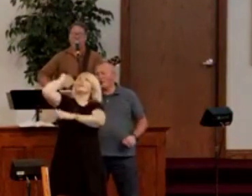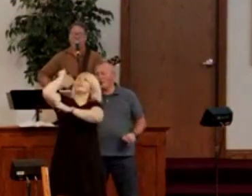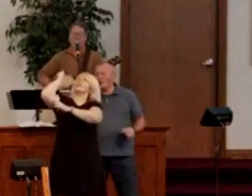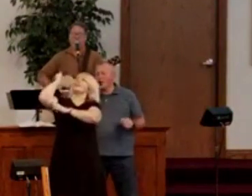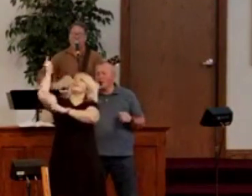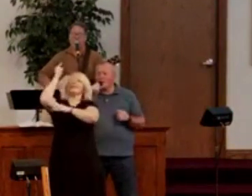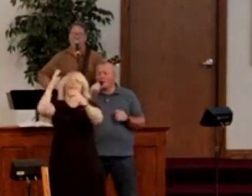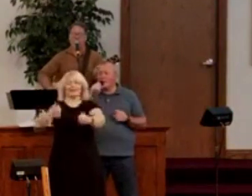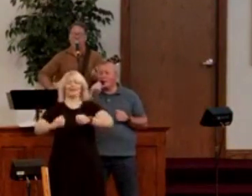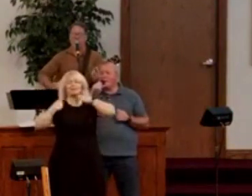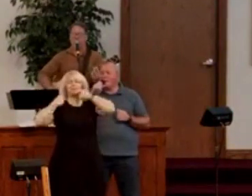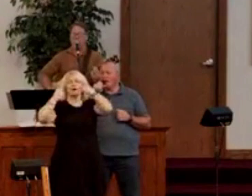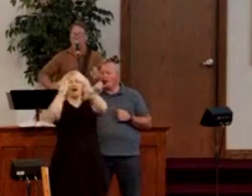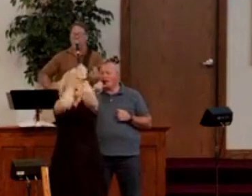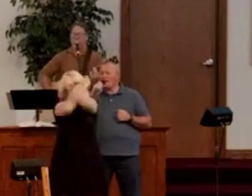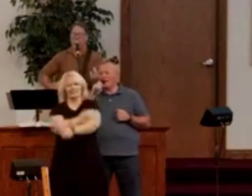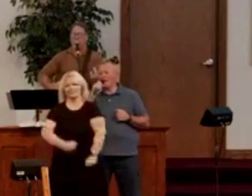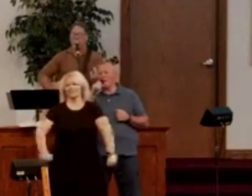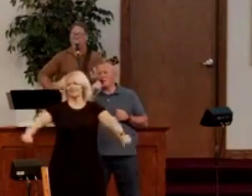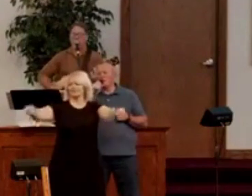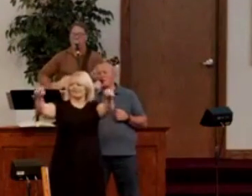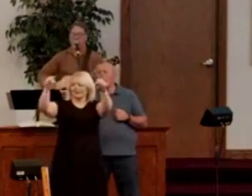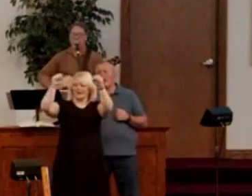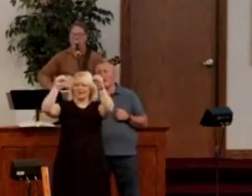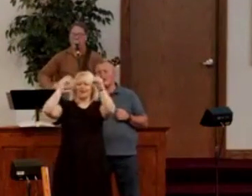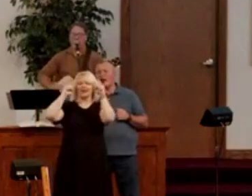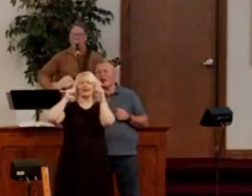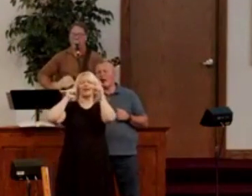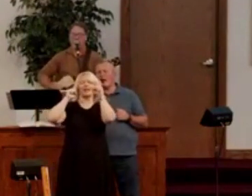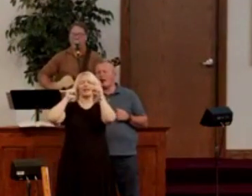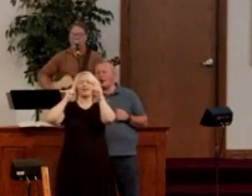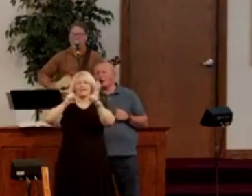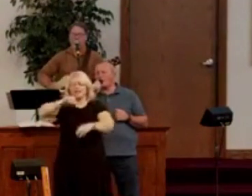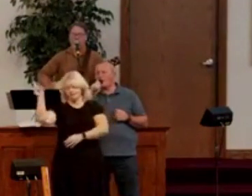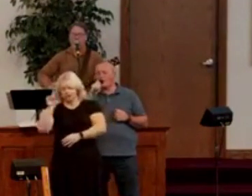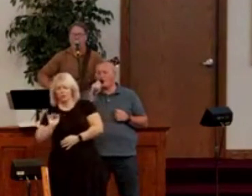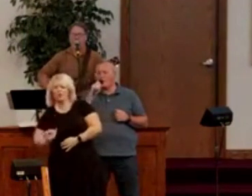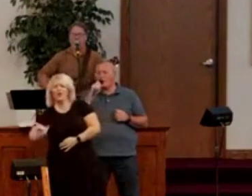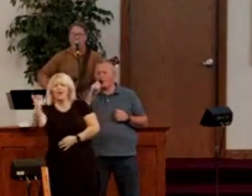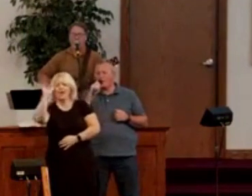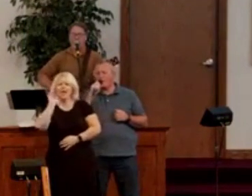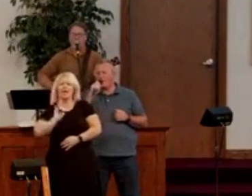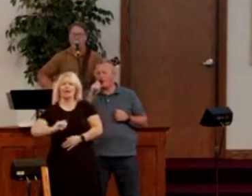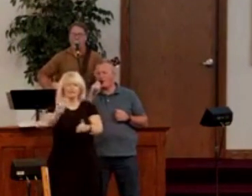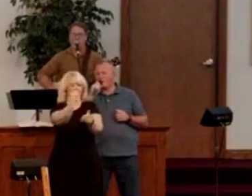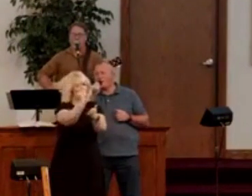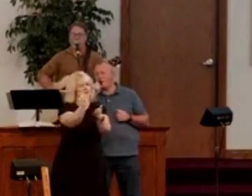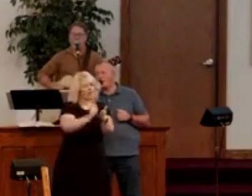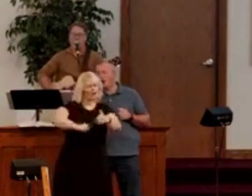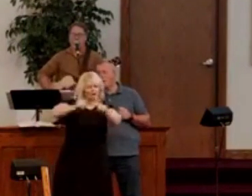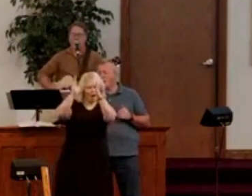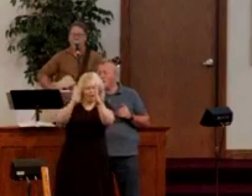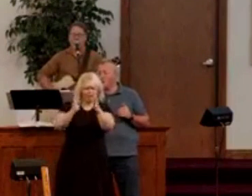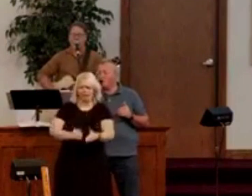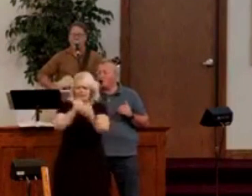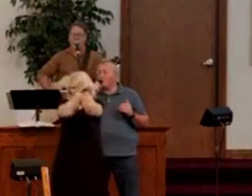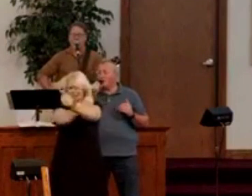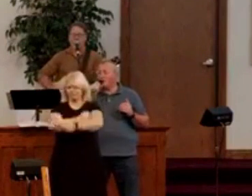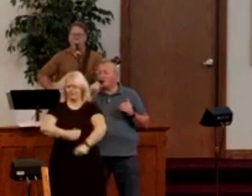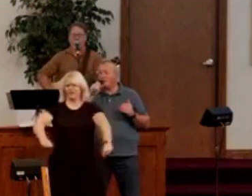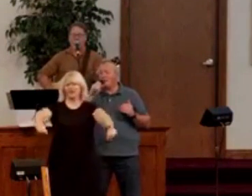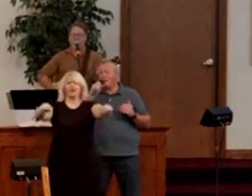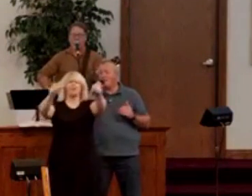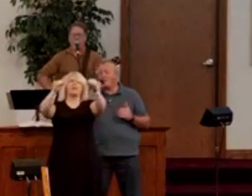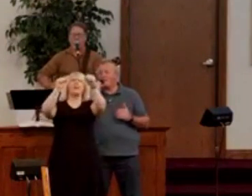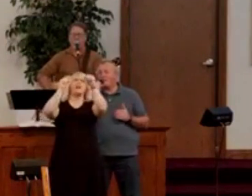save. He is mighty to save forever. The author